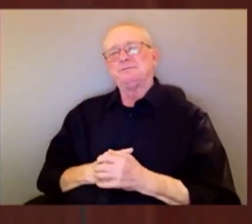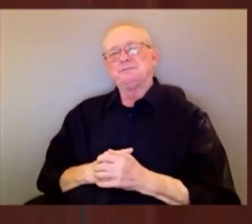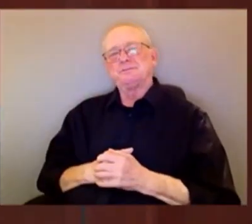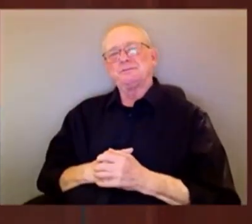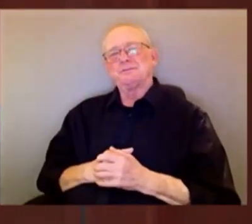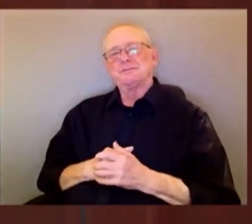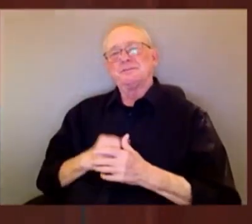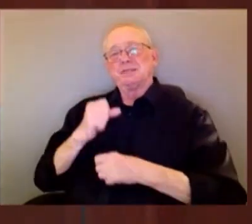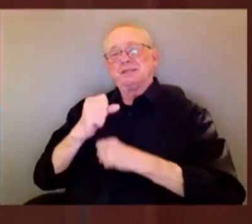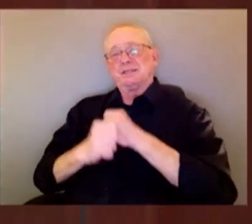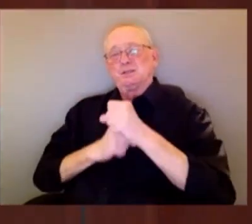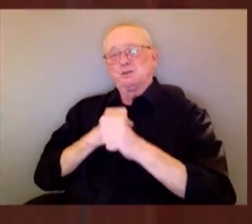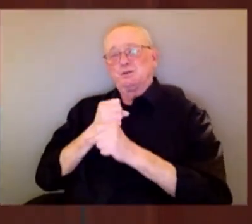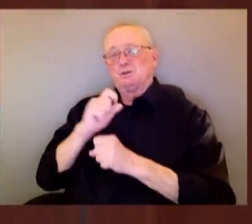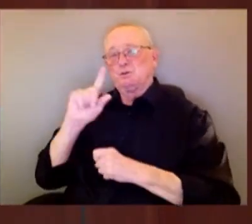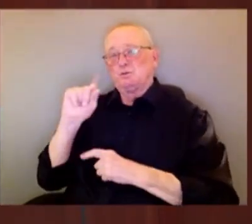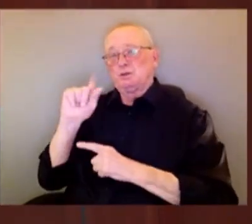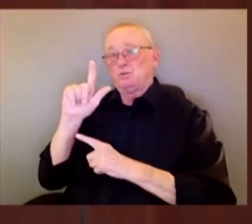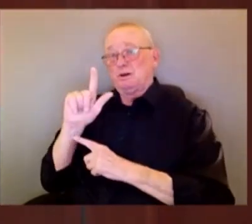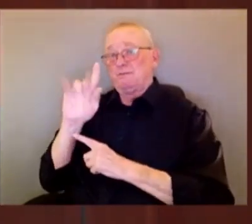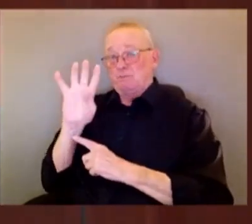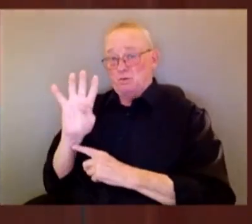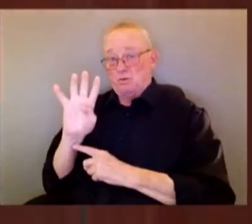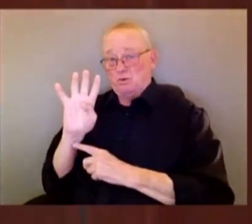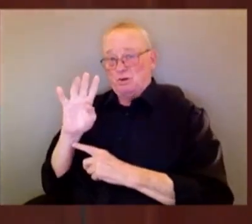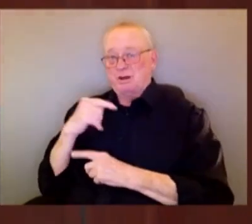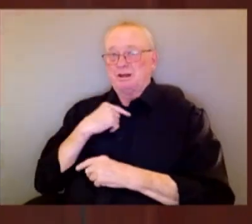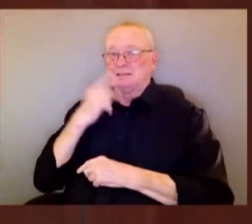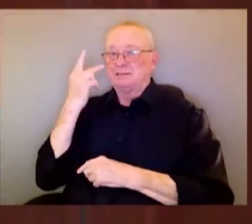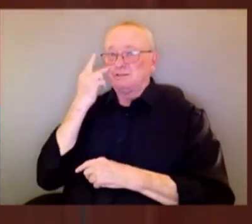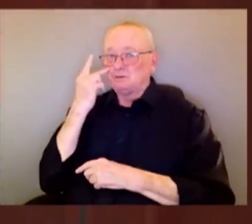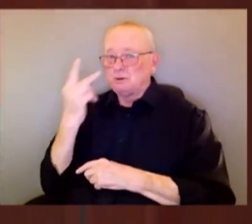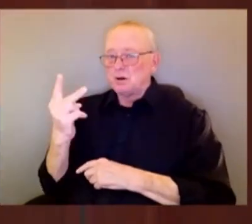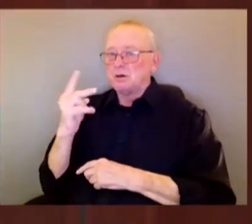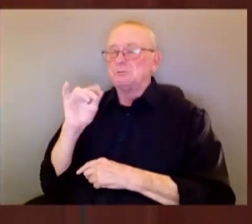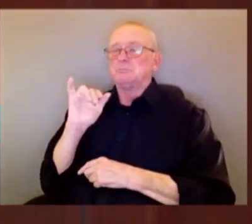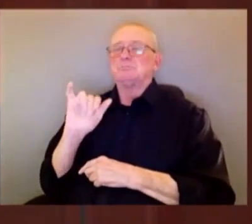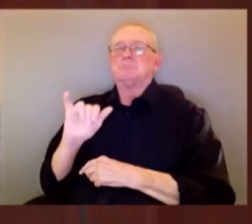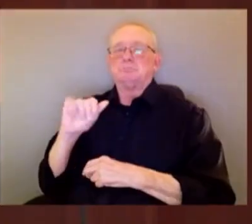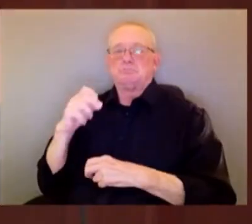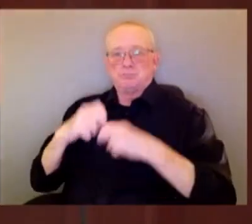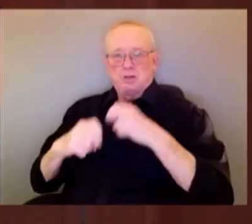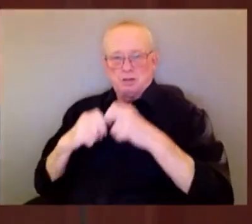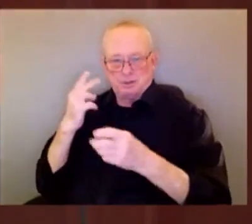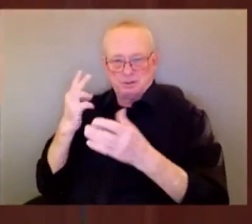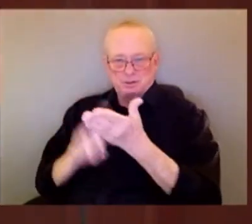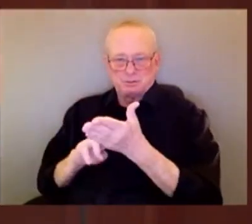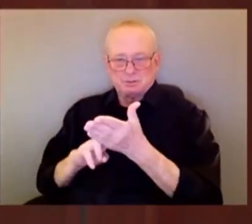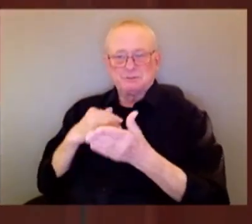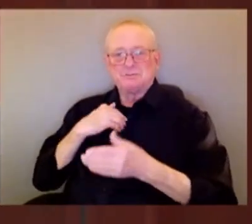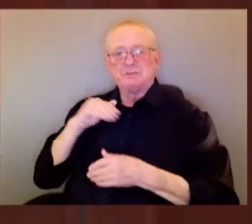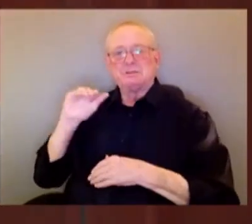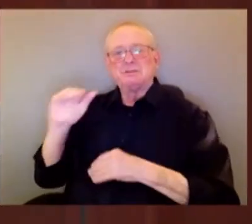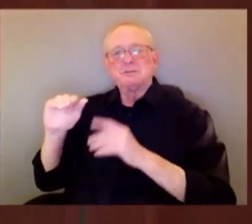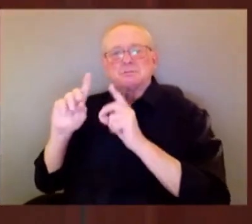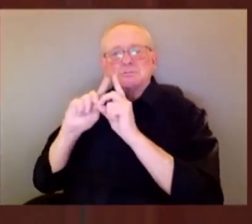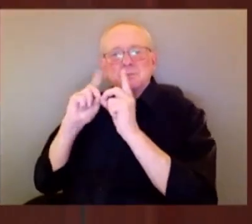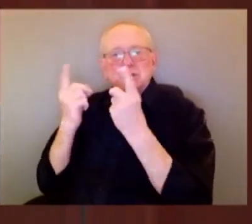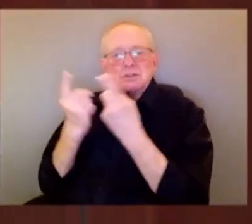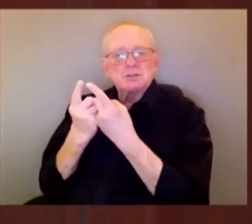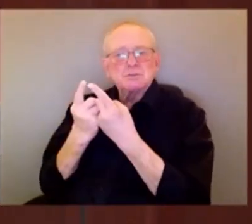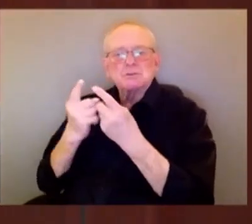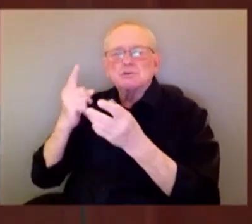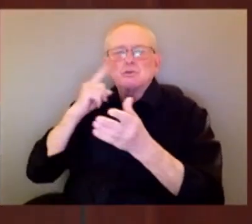to potential sole source contracts, and I asked my department to verify through corporate registries. And given we found